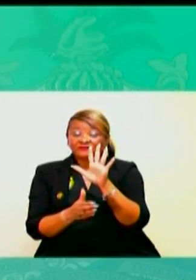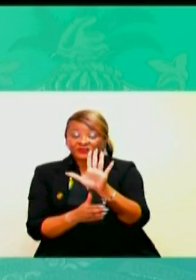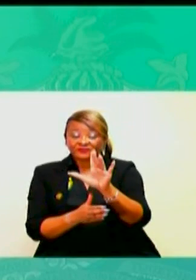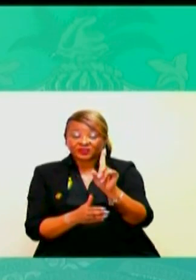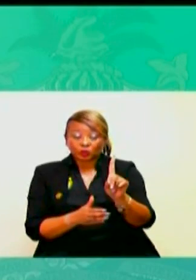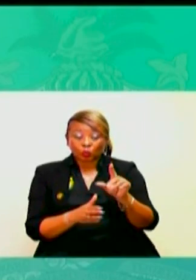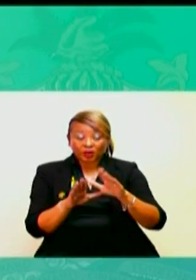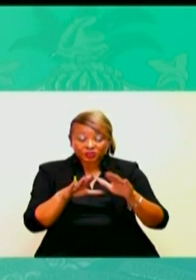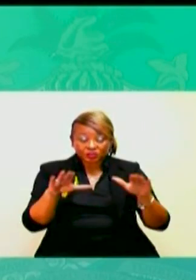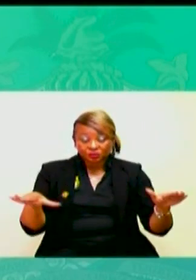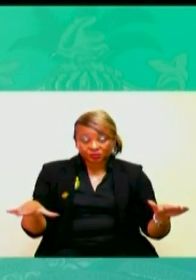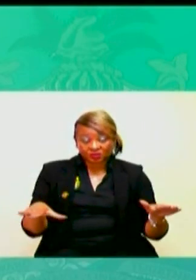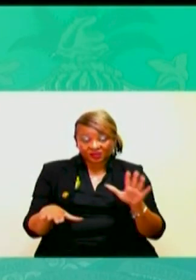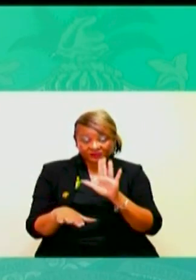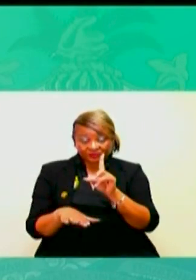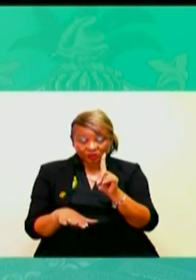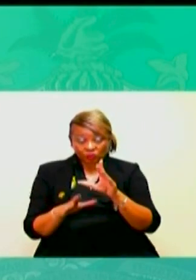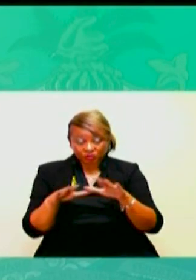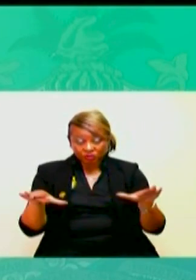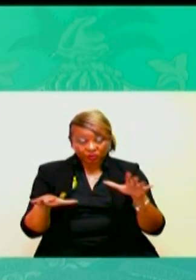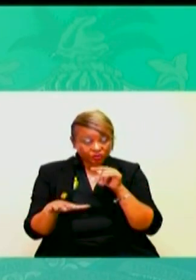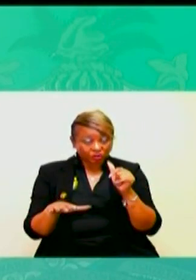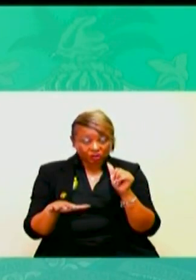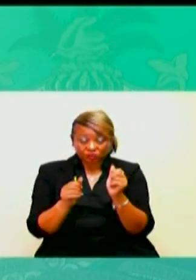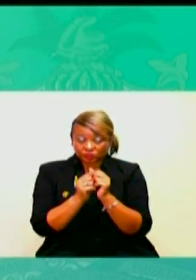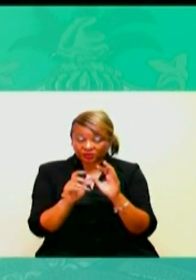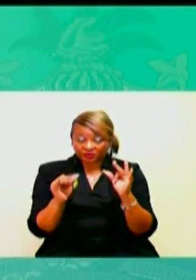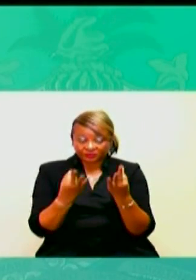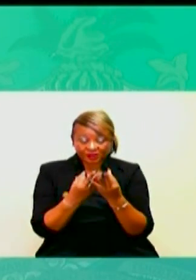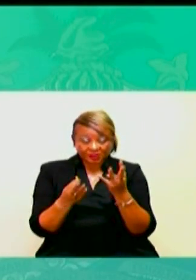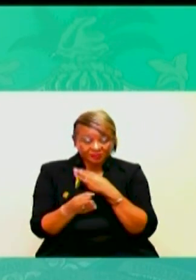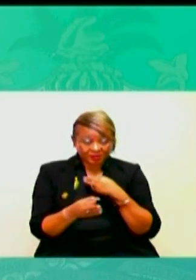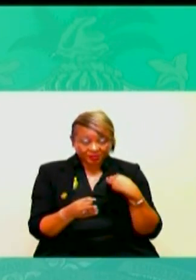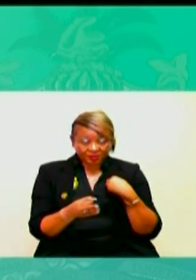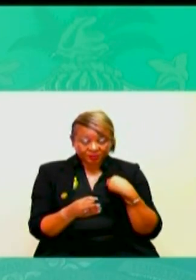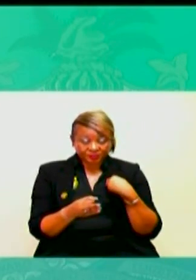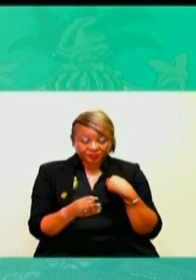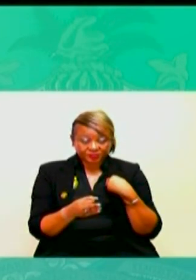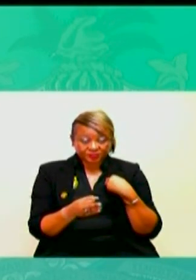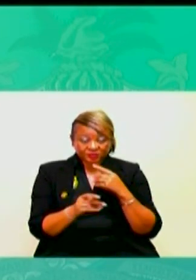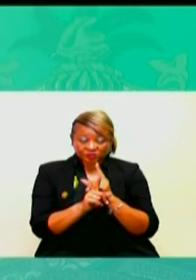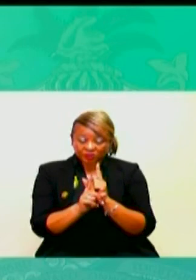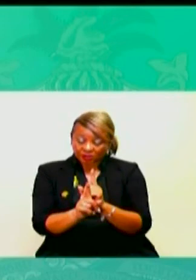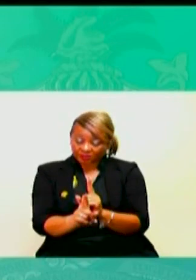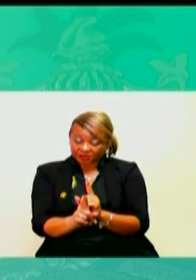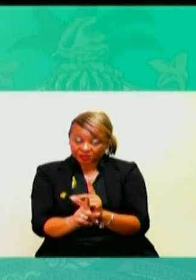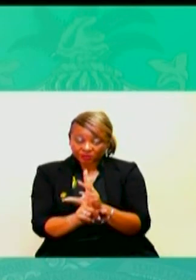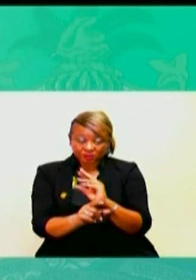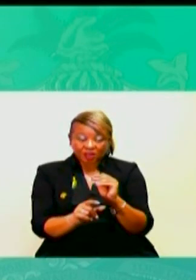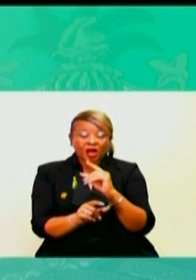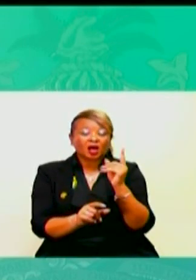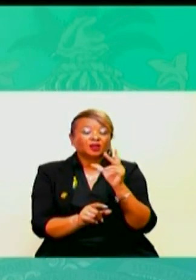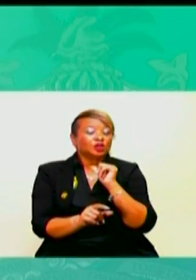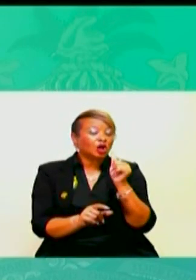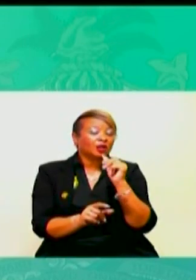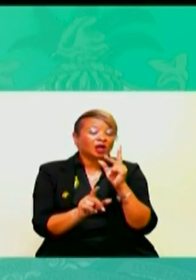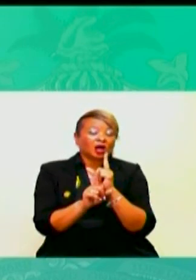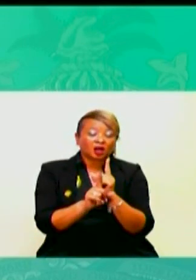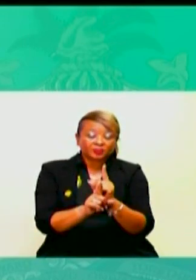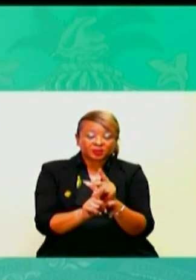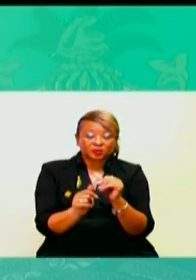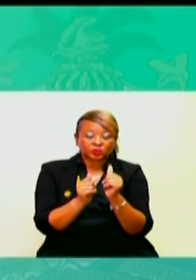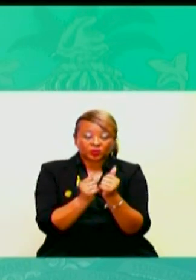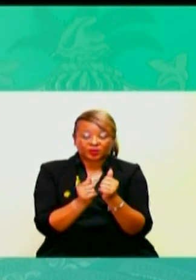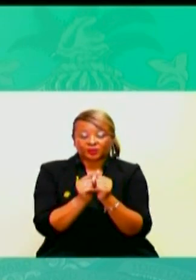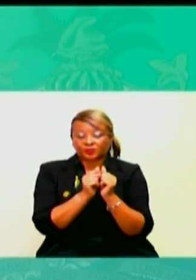children unaccompanied. And so it's a cause for major concern, Madam Speaker. Between this period, January